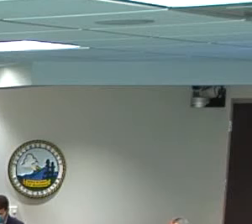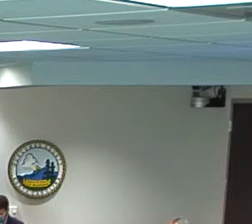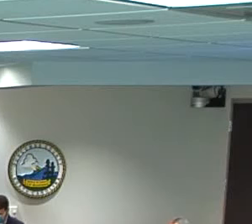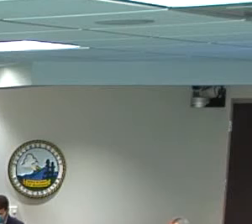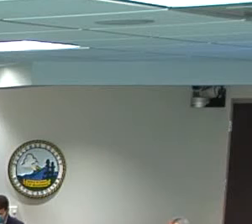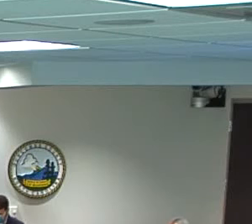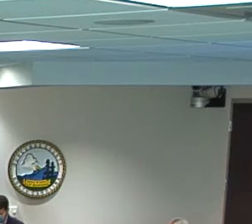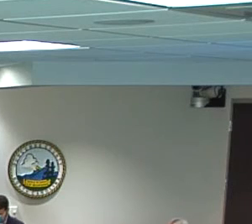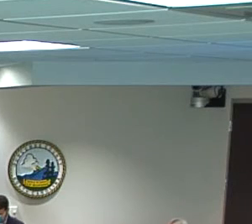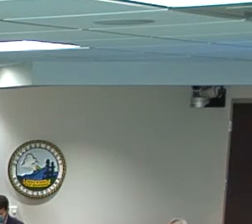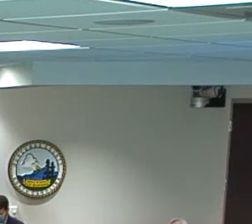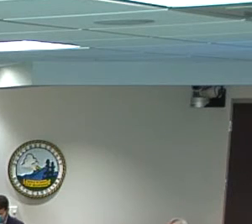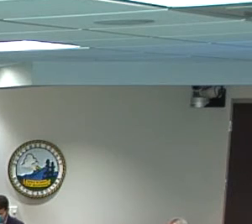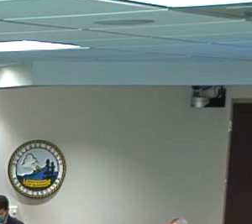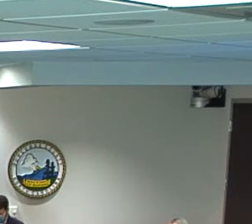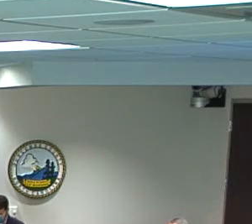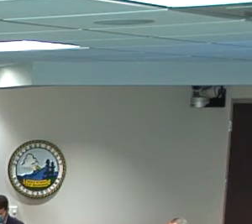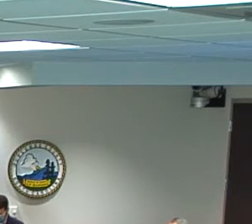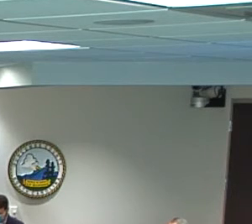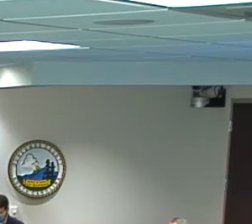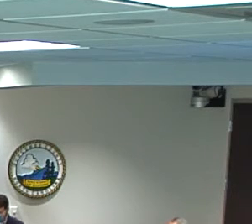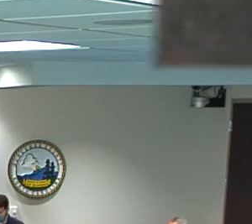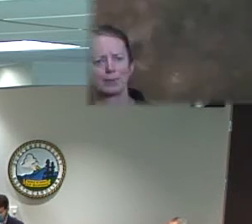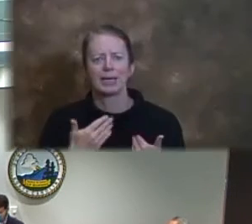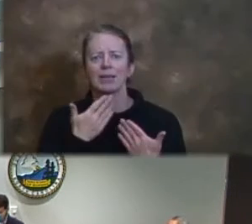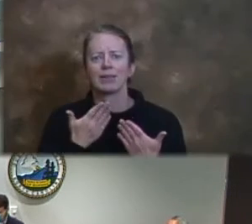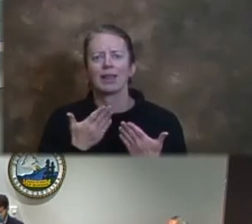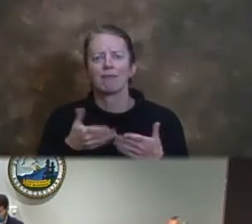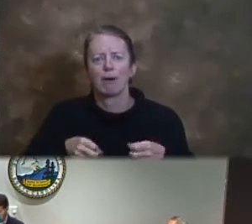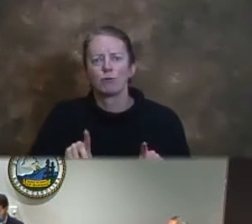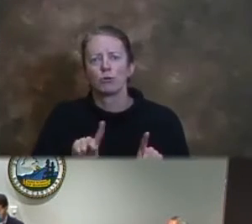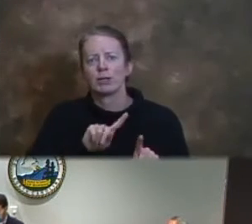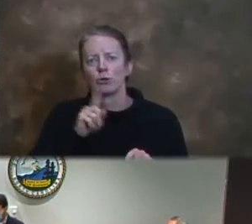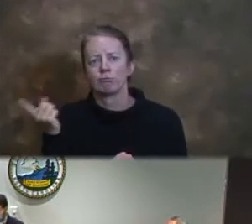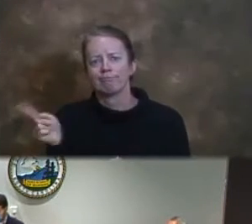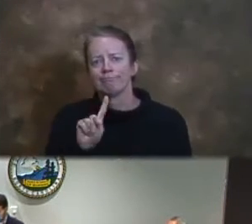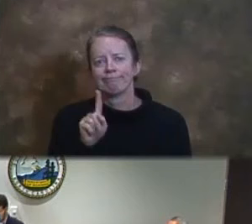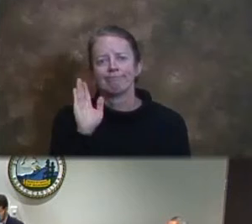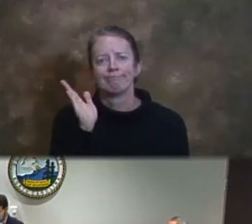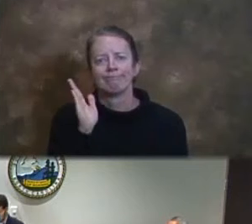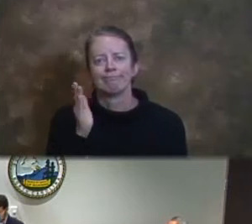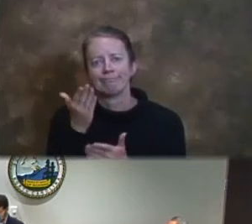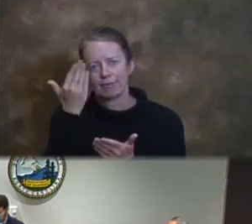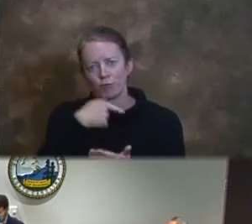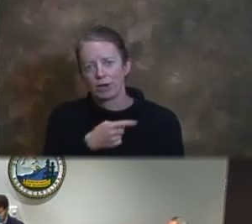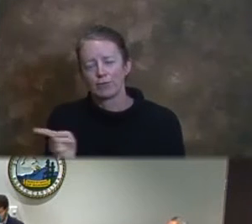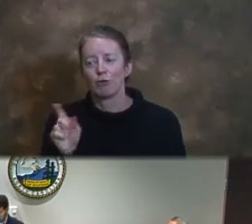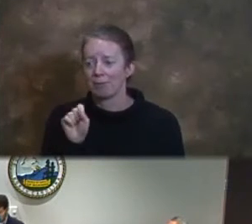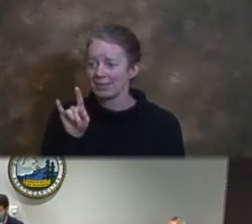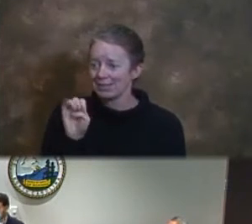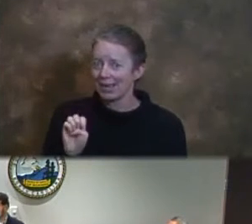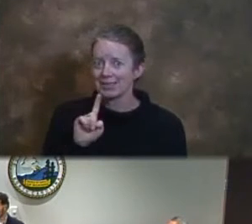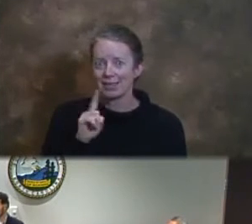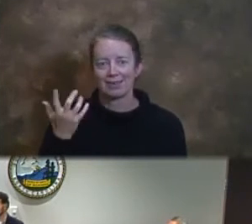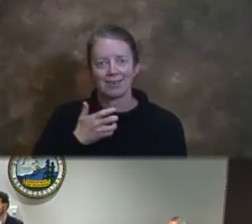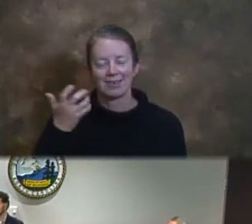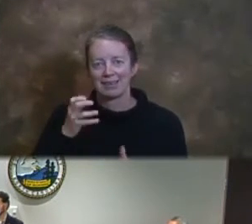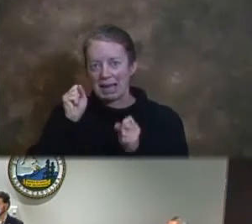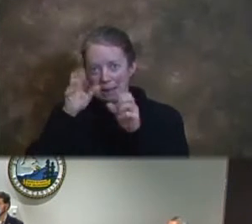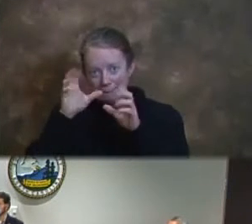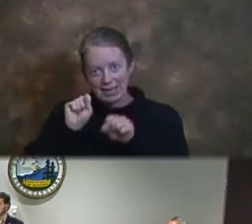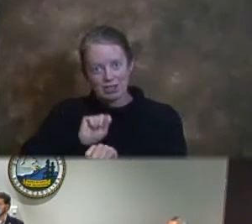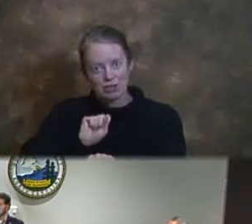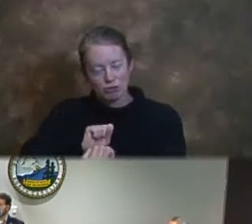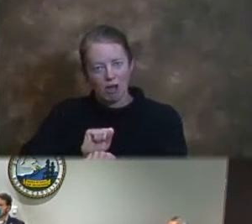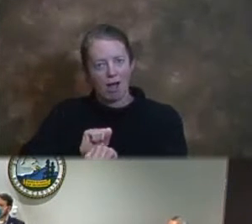Thanks for having me. I always appreciate the opportunity to be here. Stacie did such a nice job of covering just about everything.